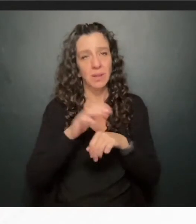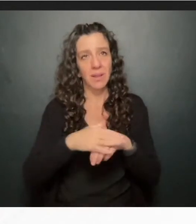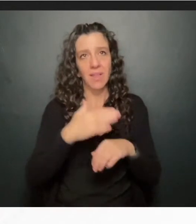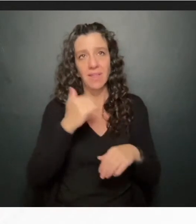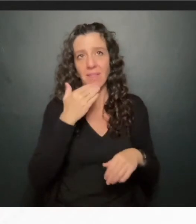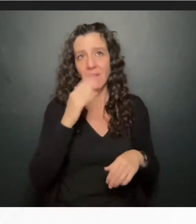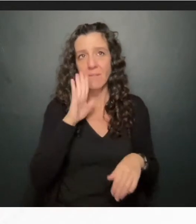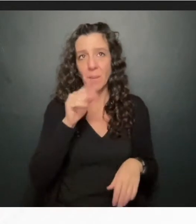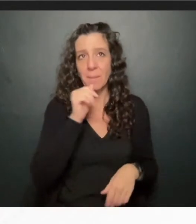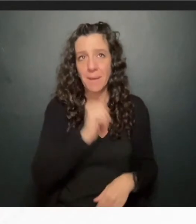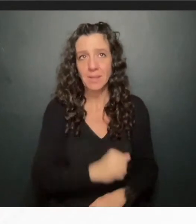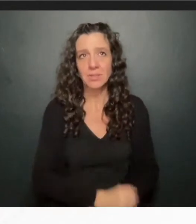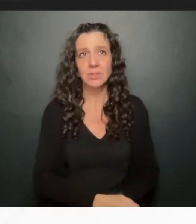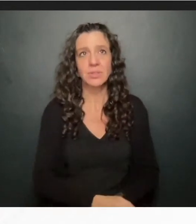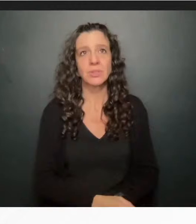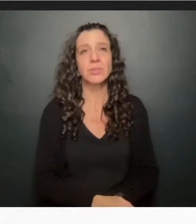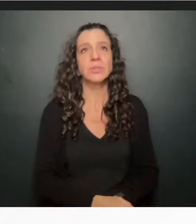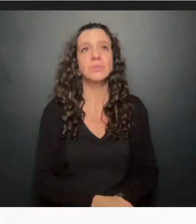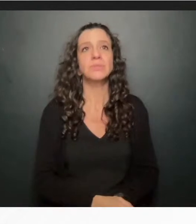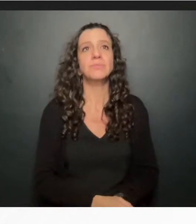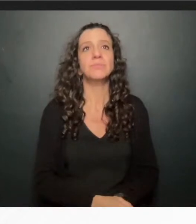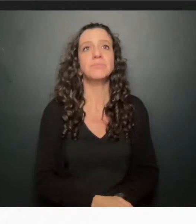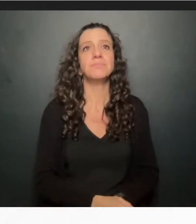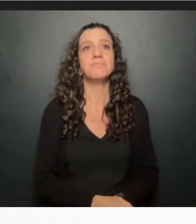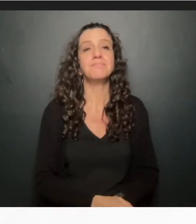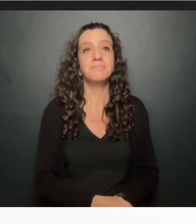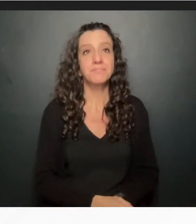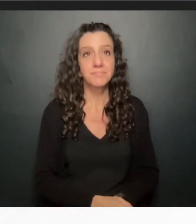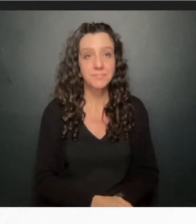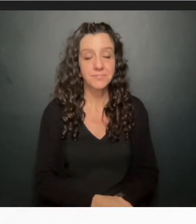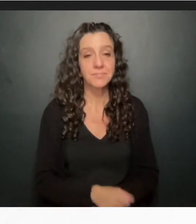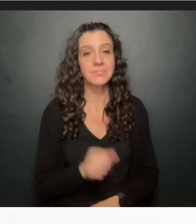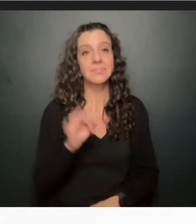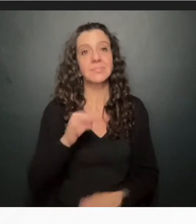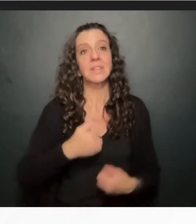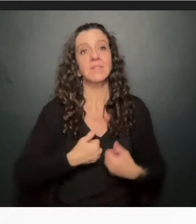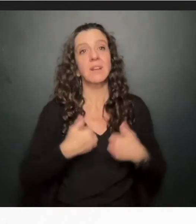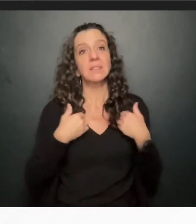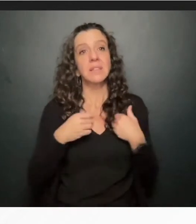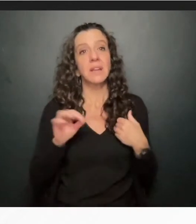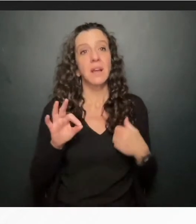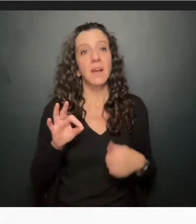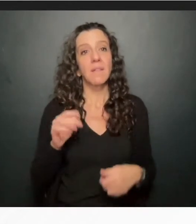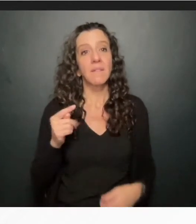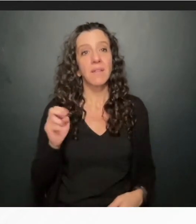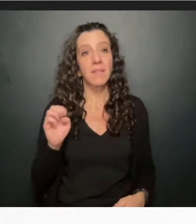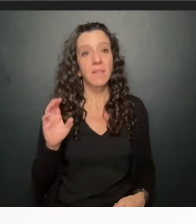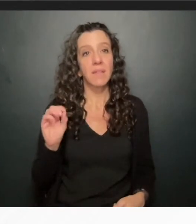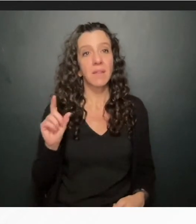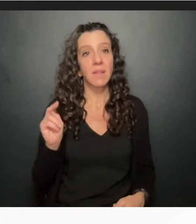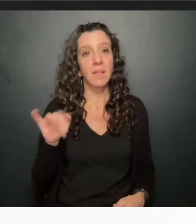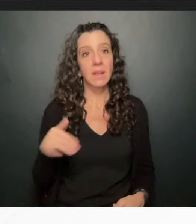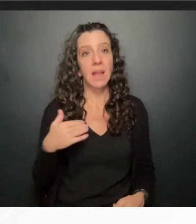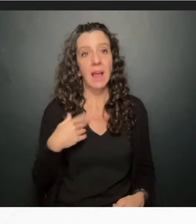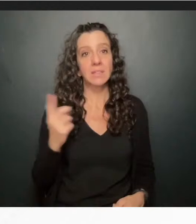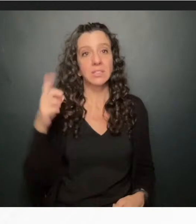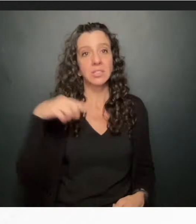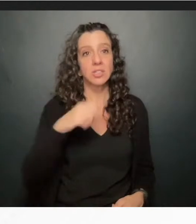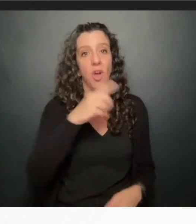patience. If a resident of the colony has a dolphin sticker,